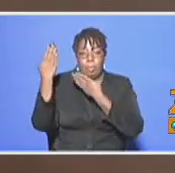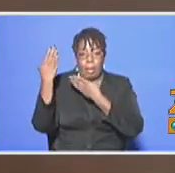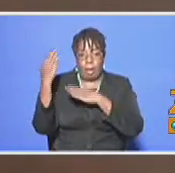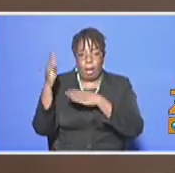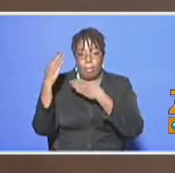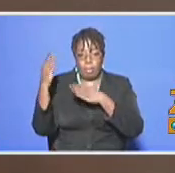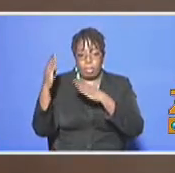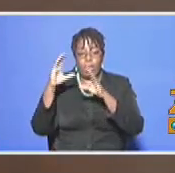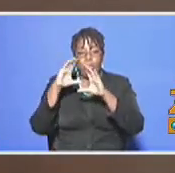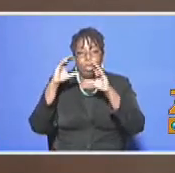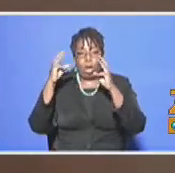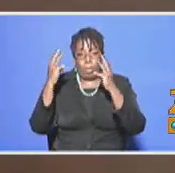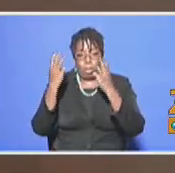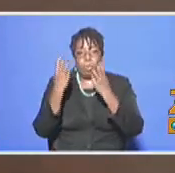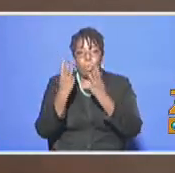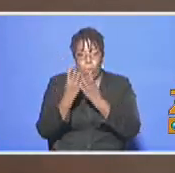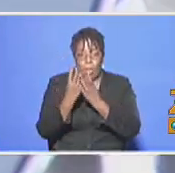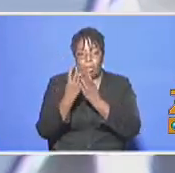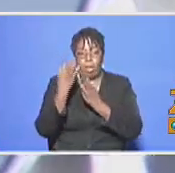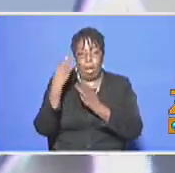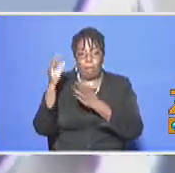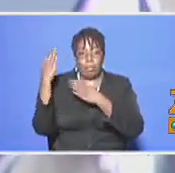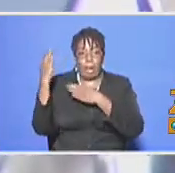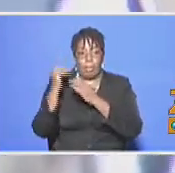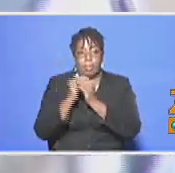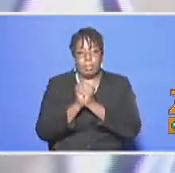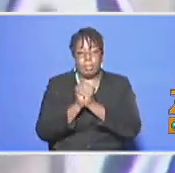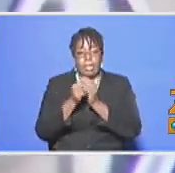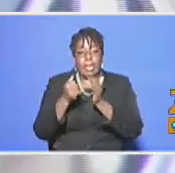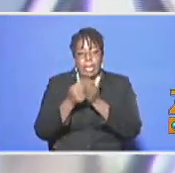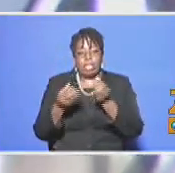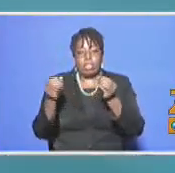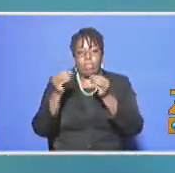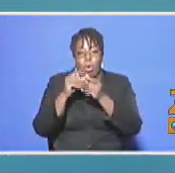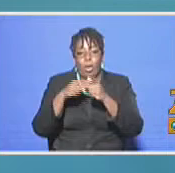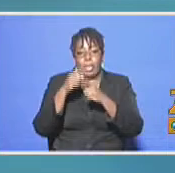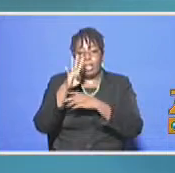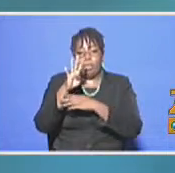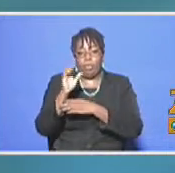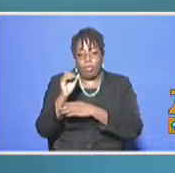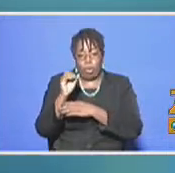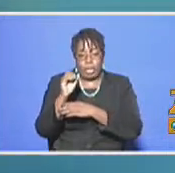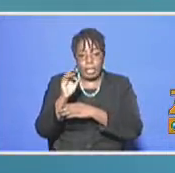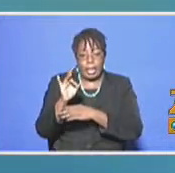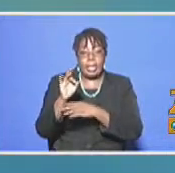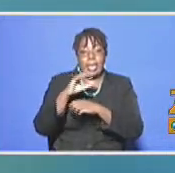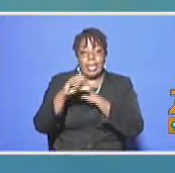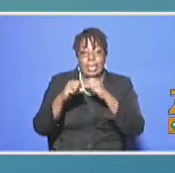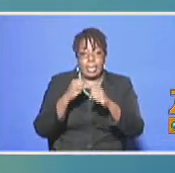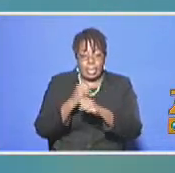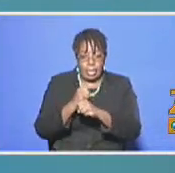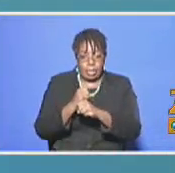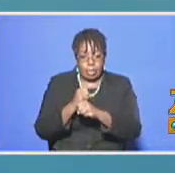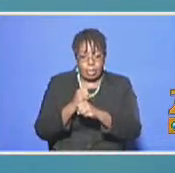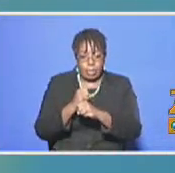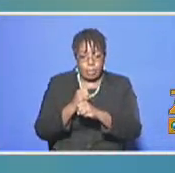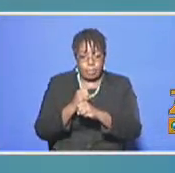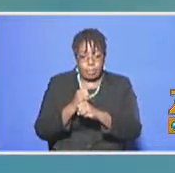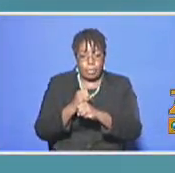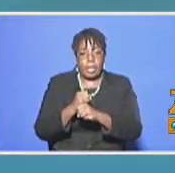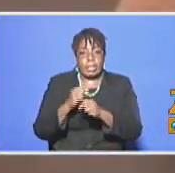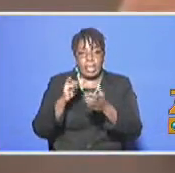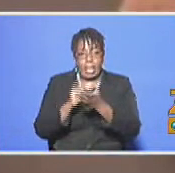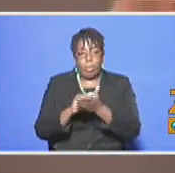Bahamas, the Commonwealth of the Bahamas. In his more than 40 years on the force, that night was one of his